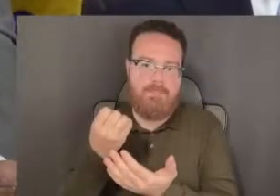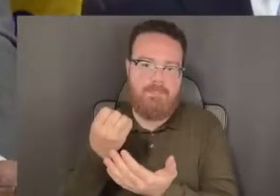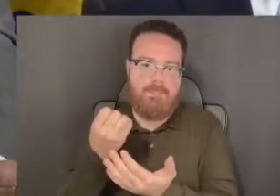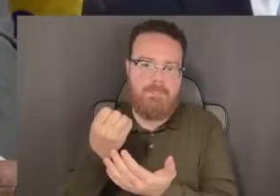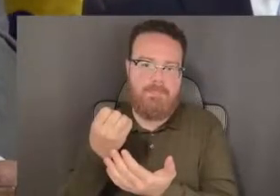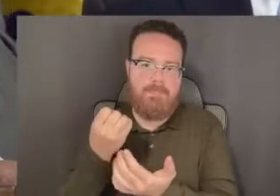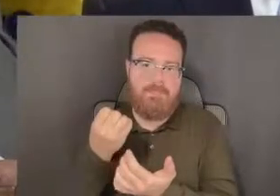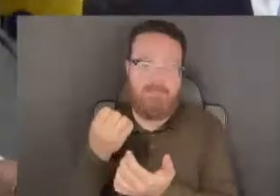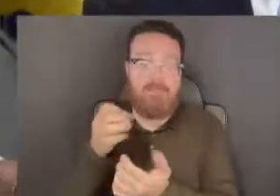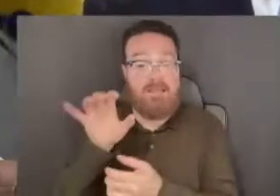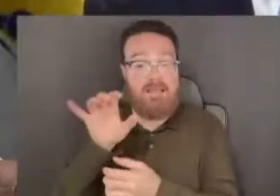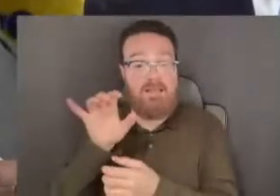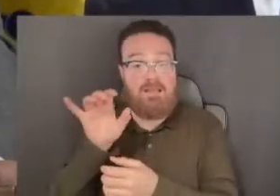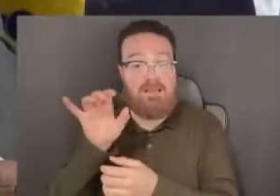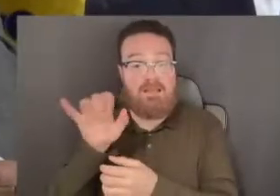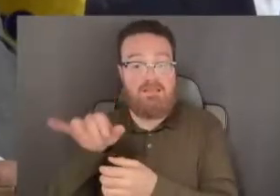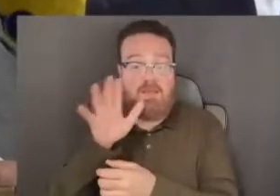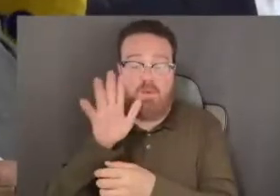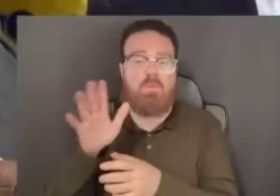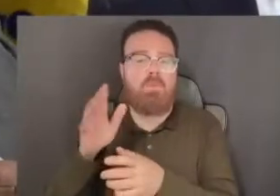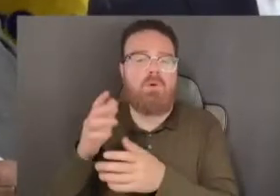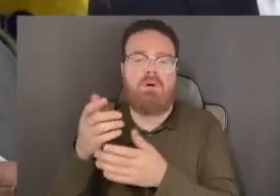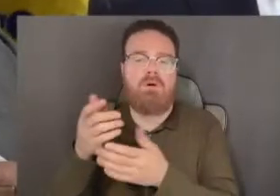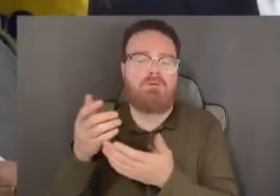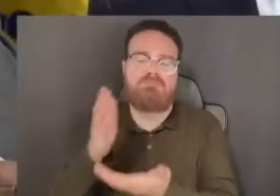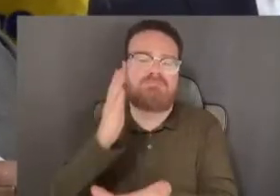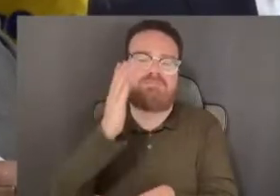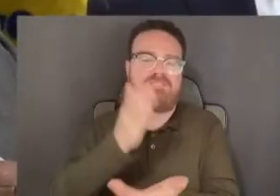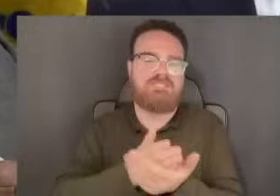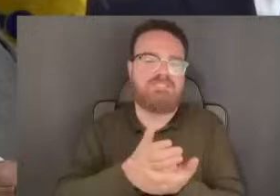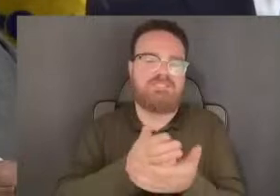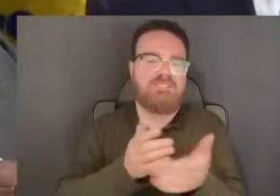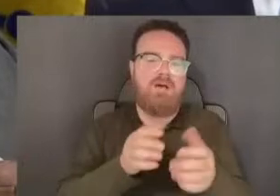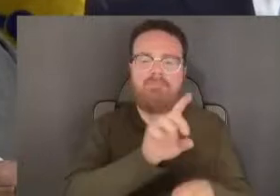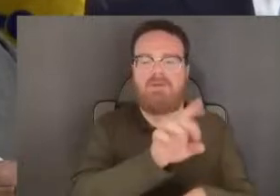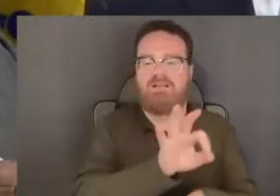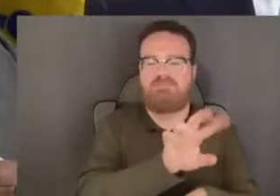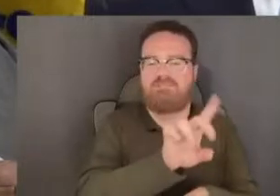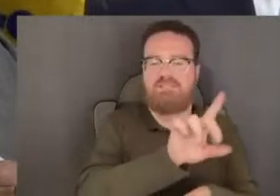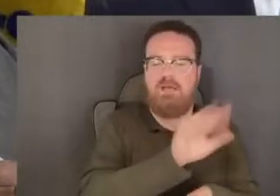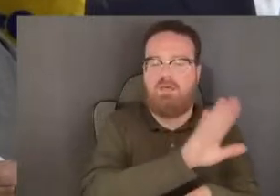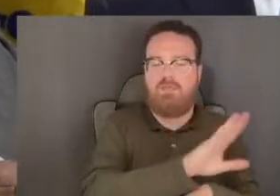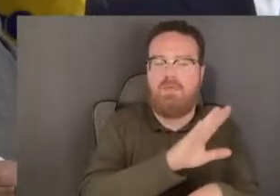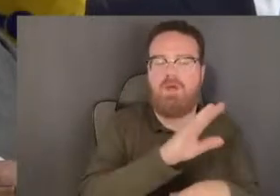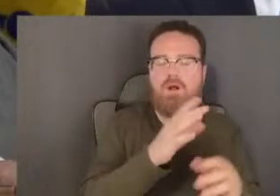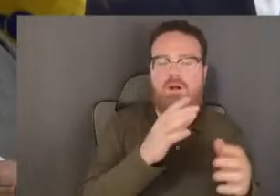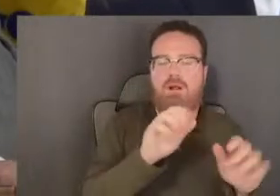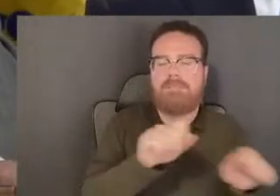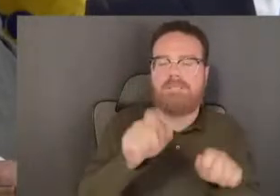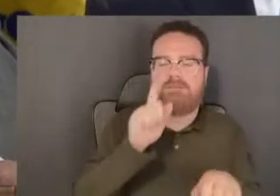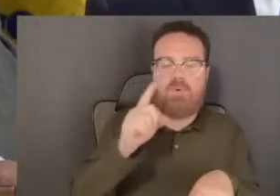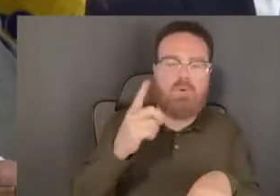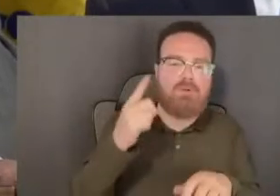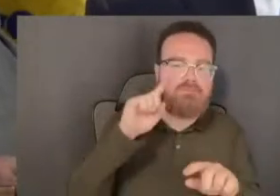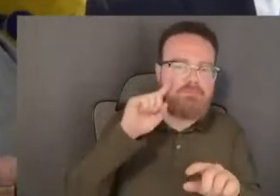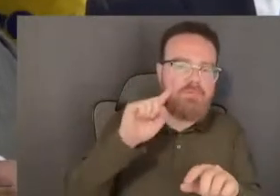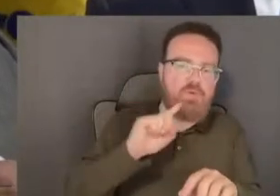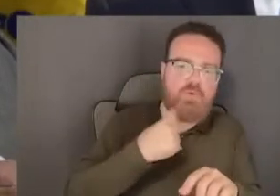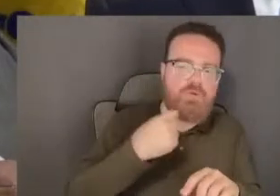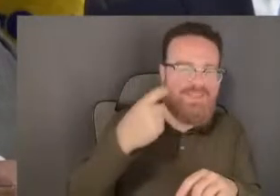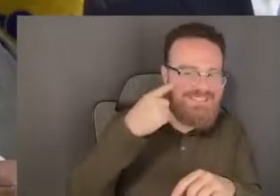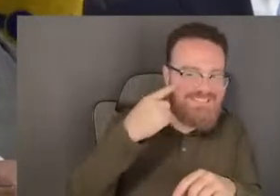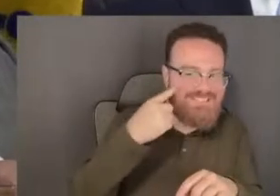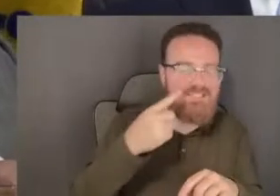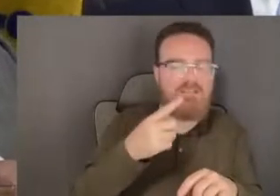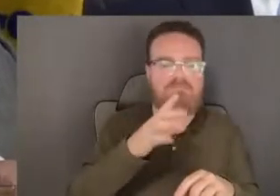their capacity or their inclination for skepticism and for critical thinking. So Americans don't know what they're eating, and they